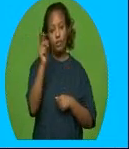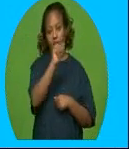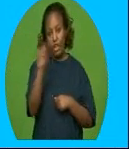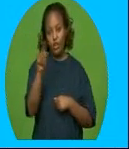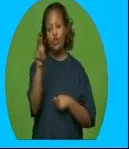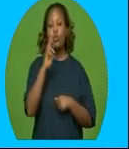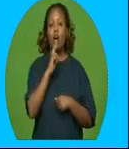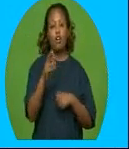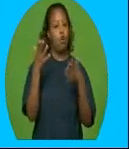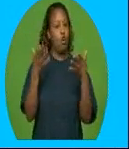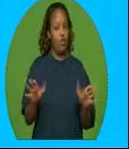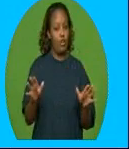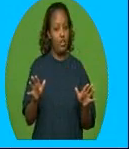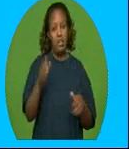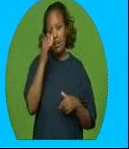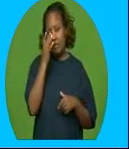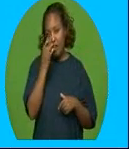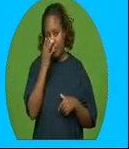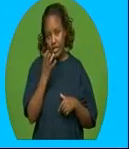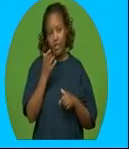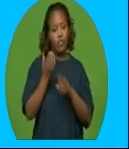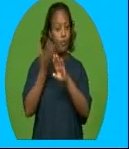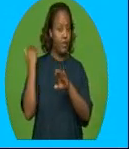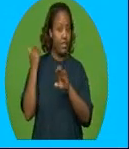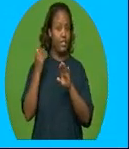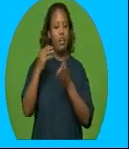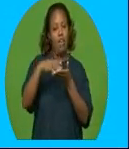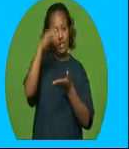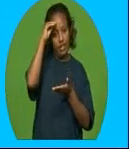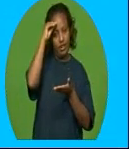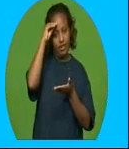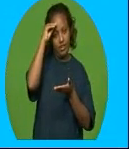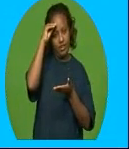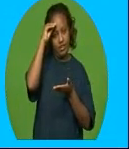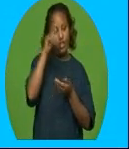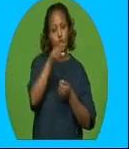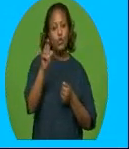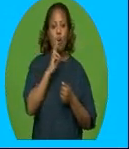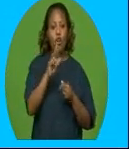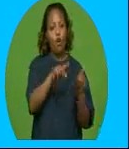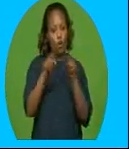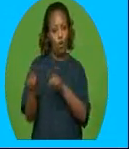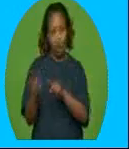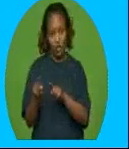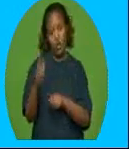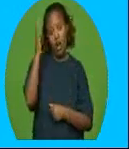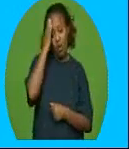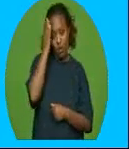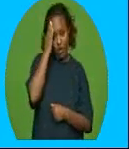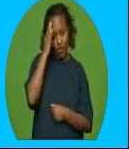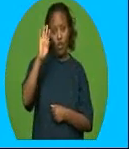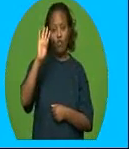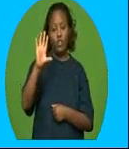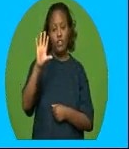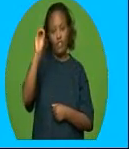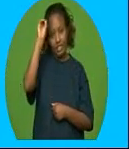line which you are already familiar with from the previous lesson. You are also aware